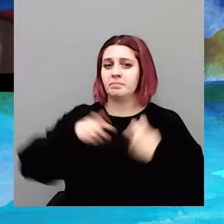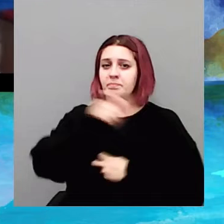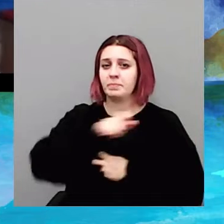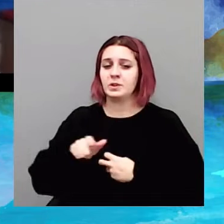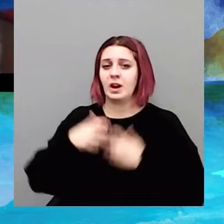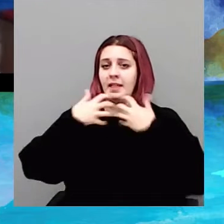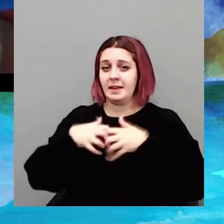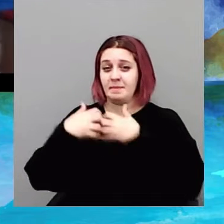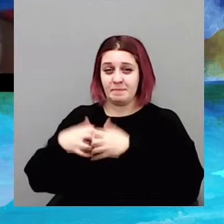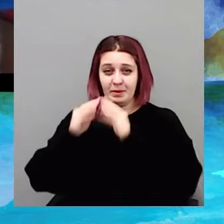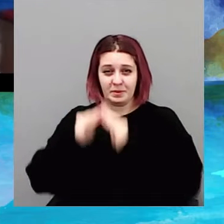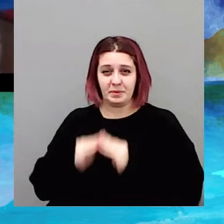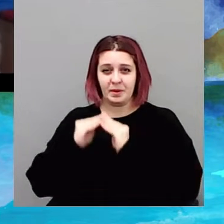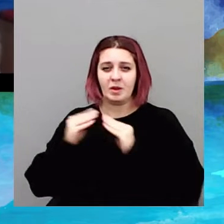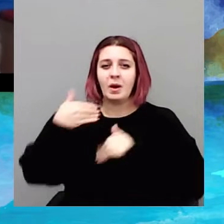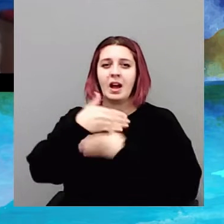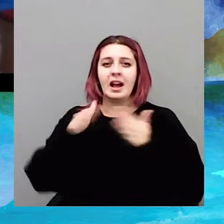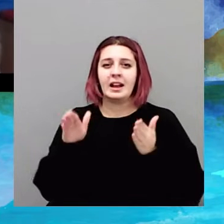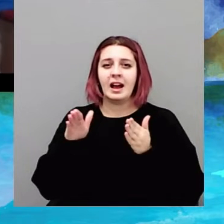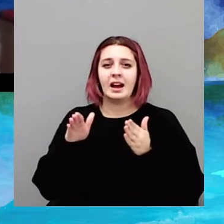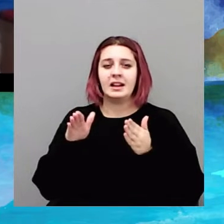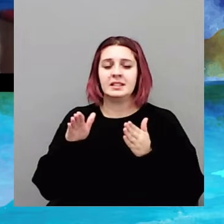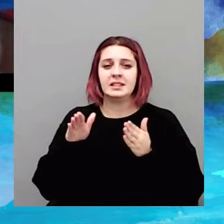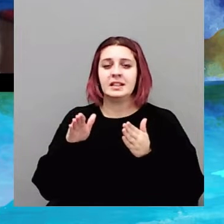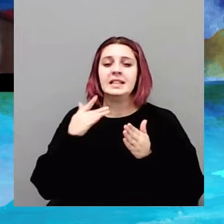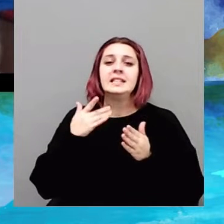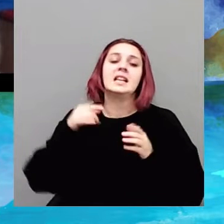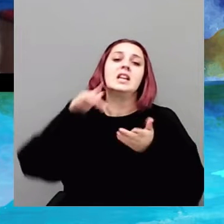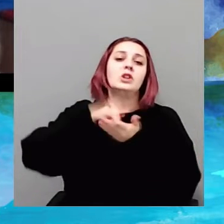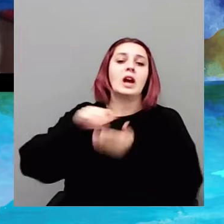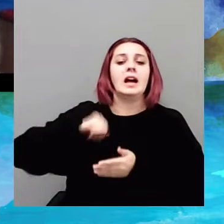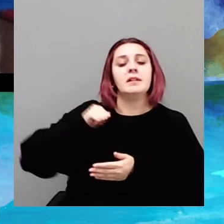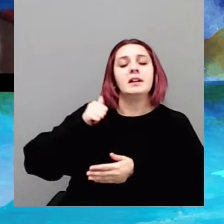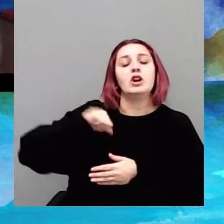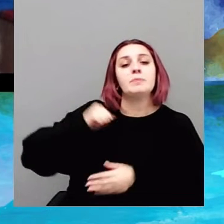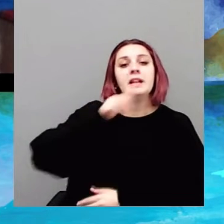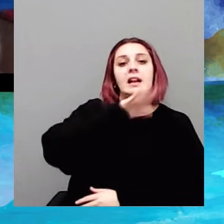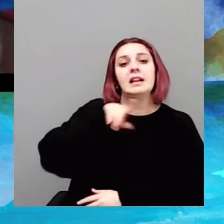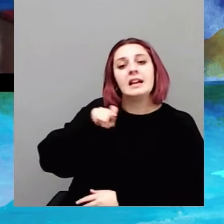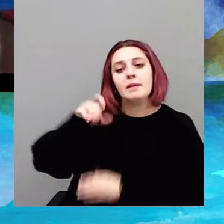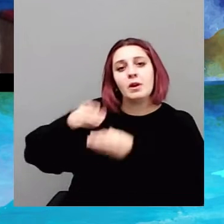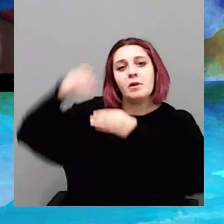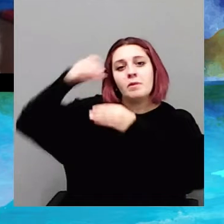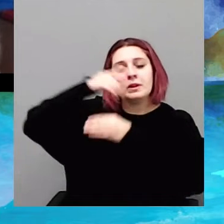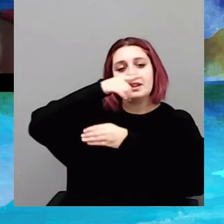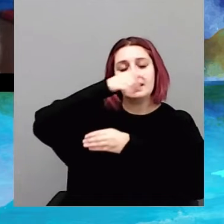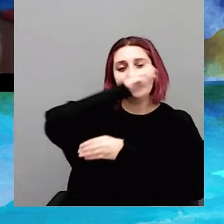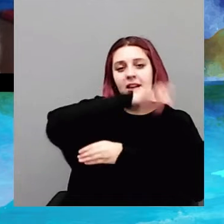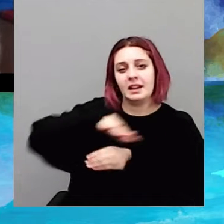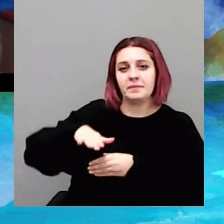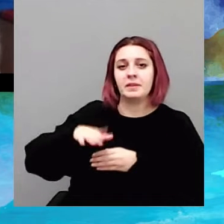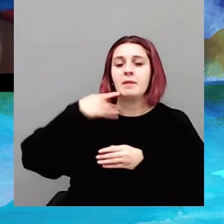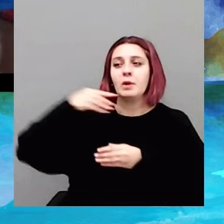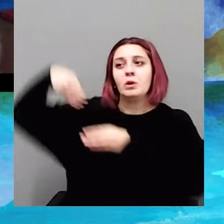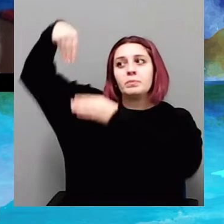was self-managed by anyone who was able to provide these devices. These are bags that